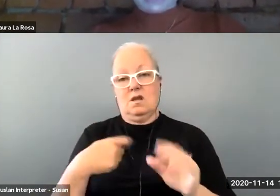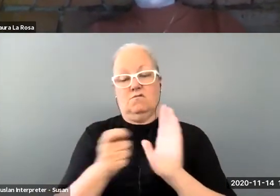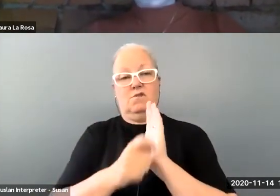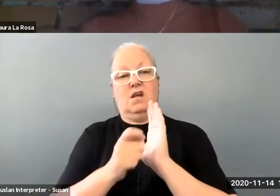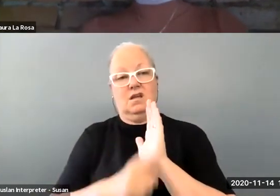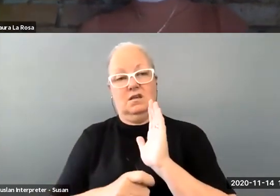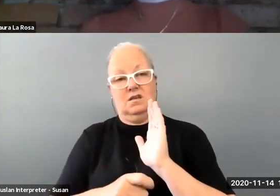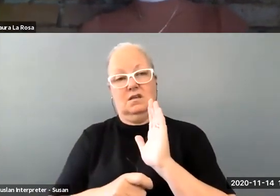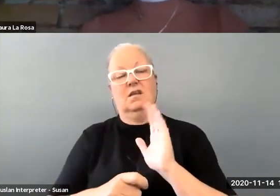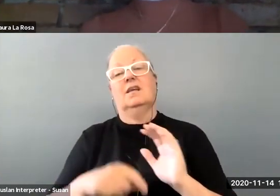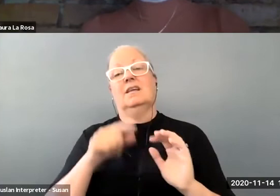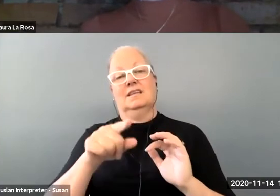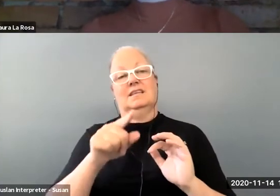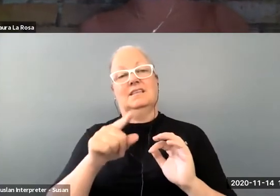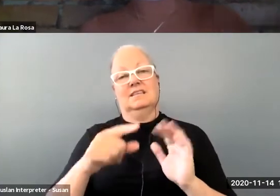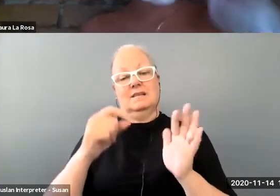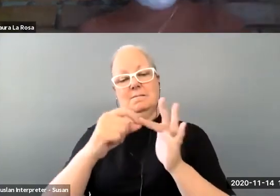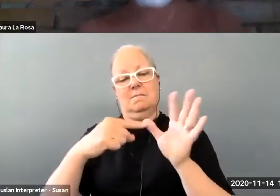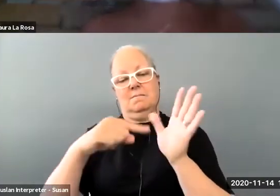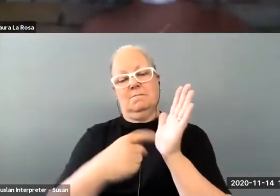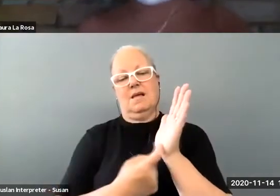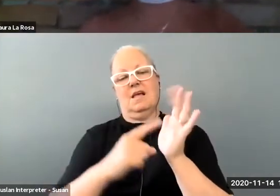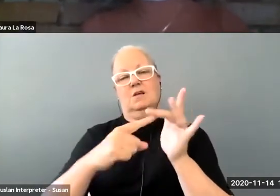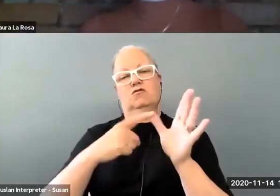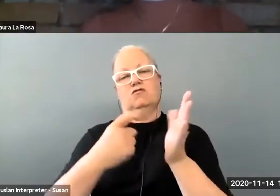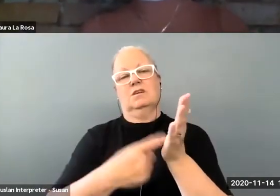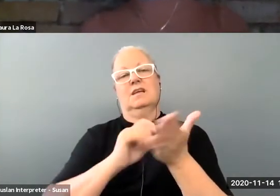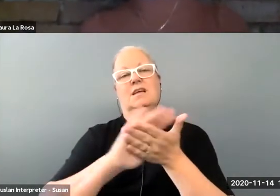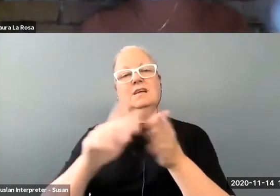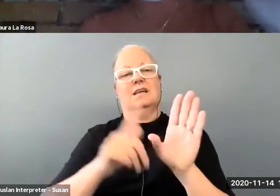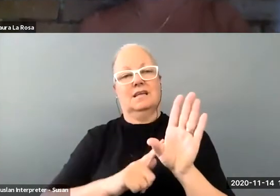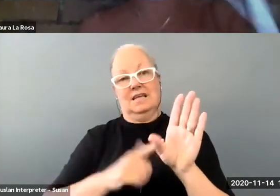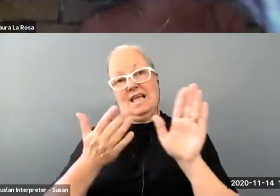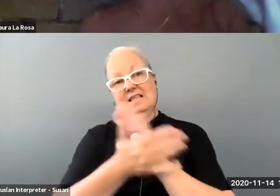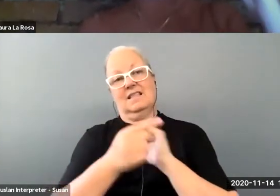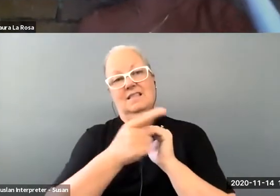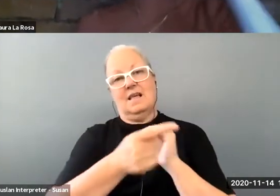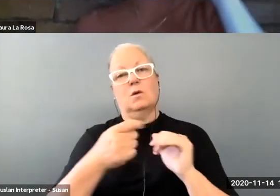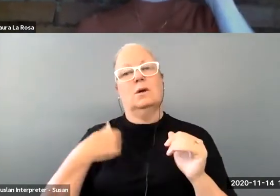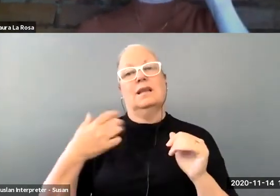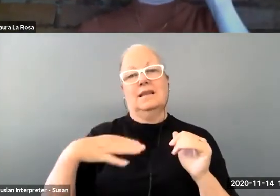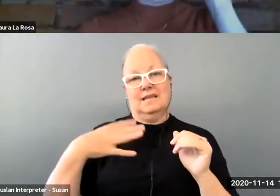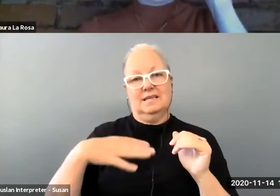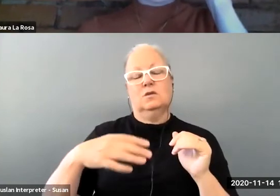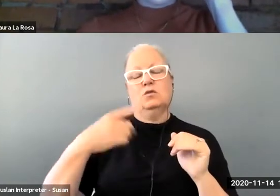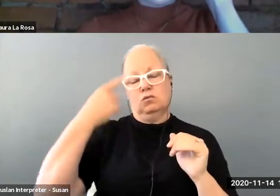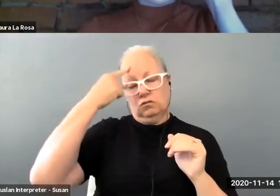the patriarchy. It is encompassed under the patriarchy, and we need to get that through our heads